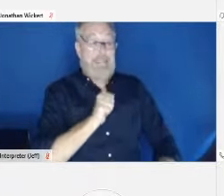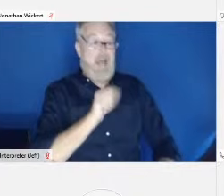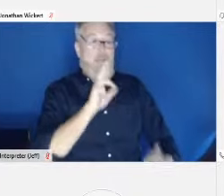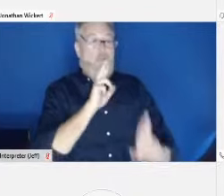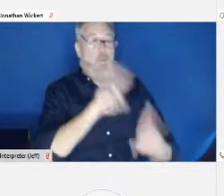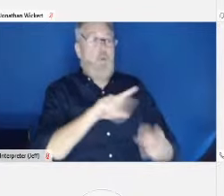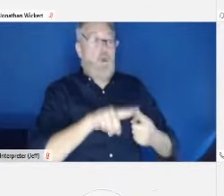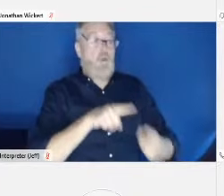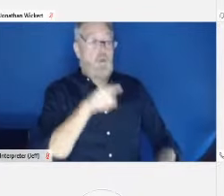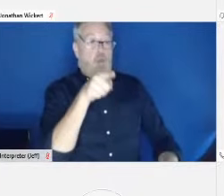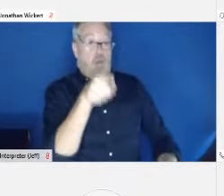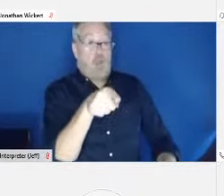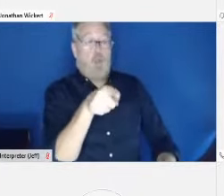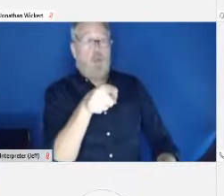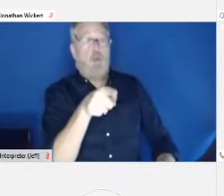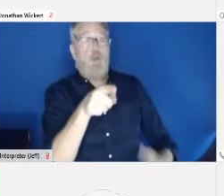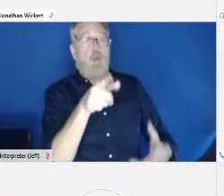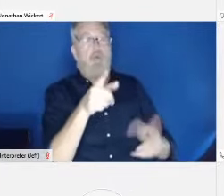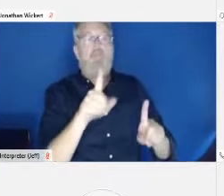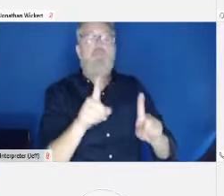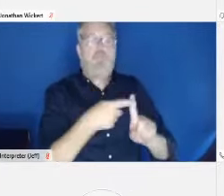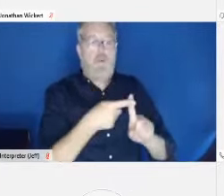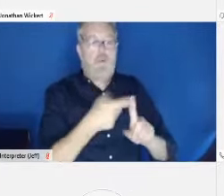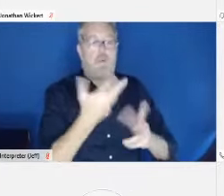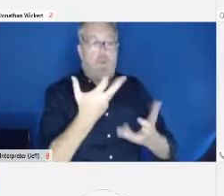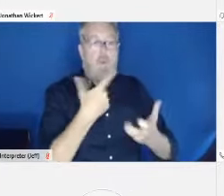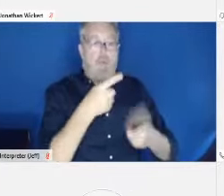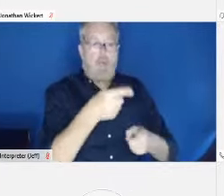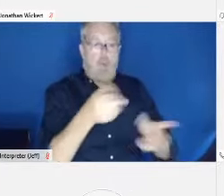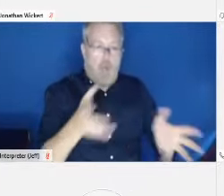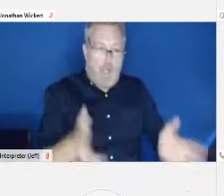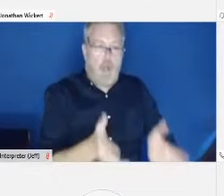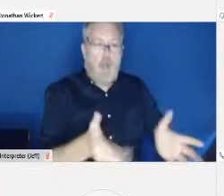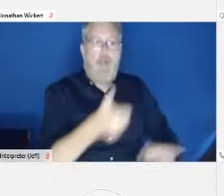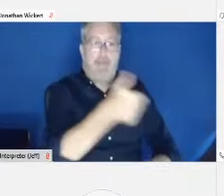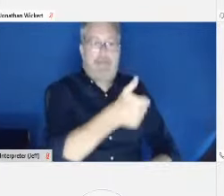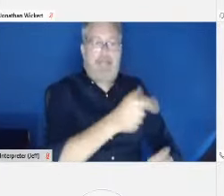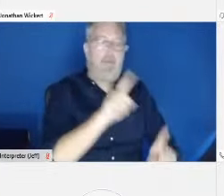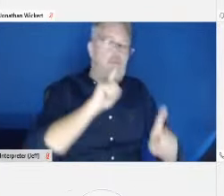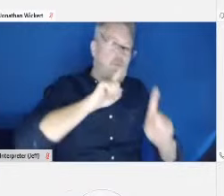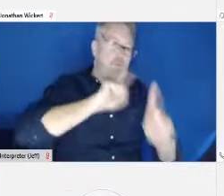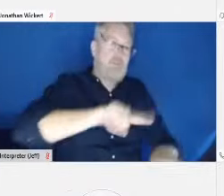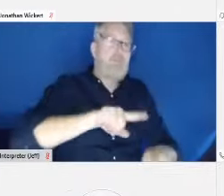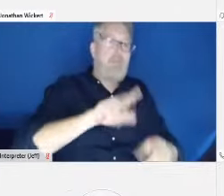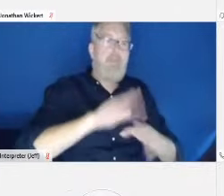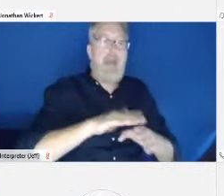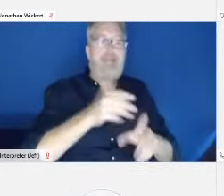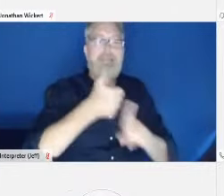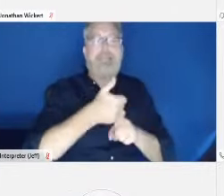you, we do first and foremost want you to encourage them to self-report